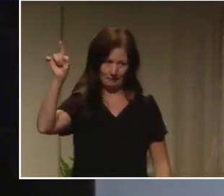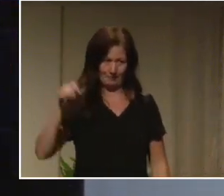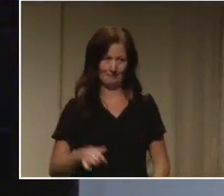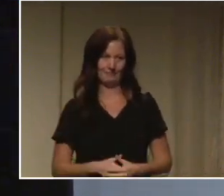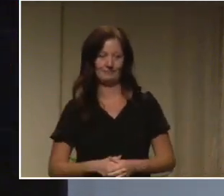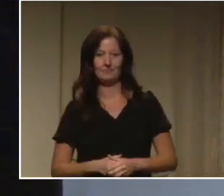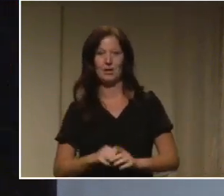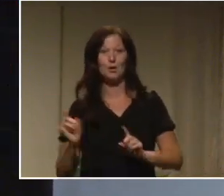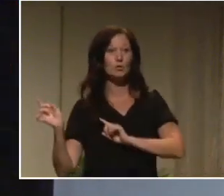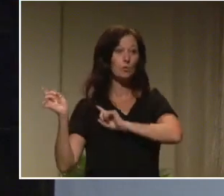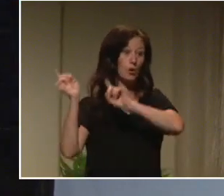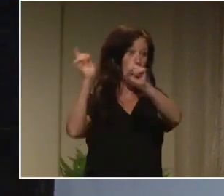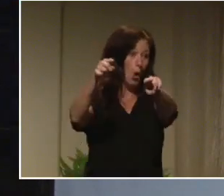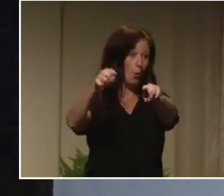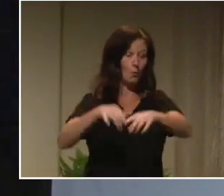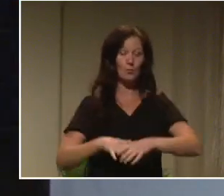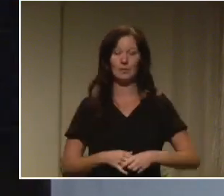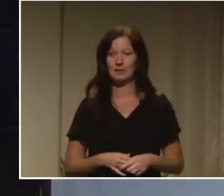go